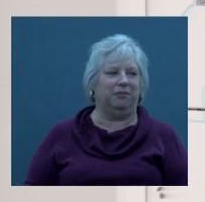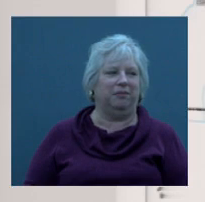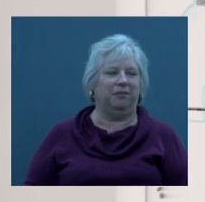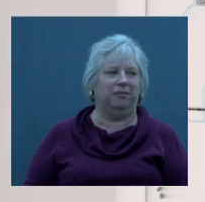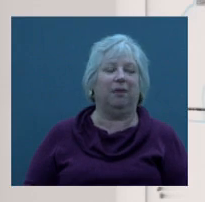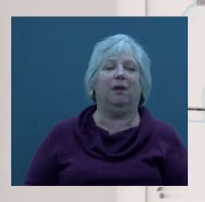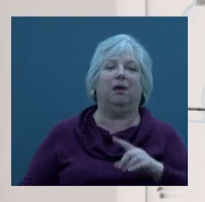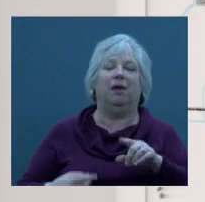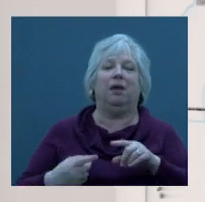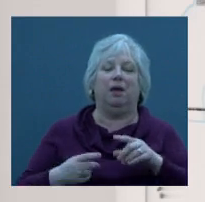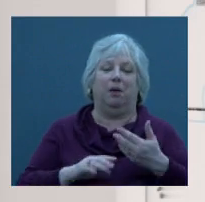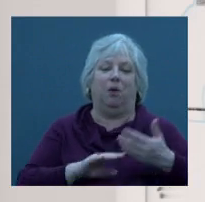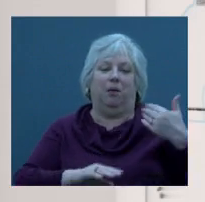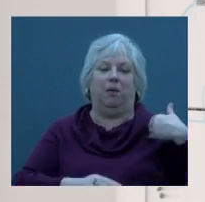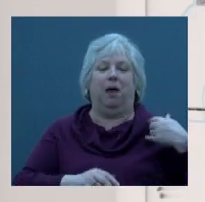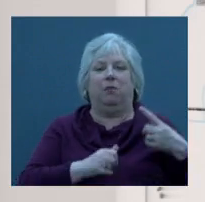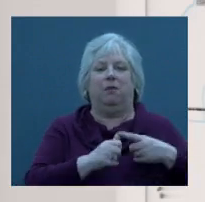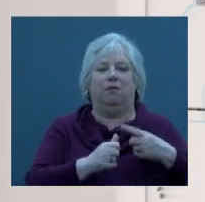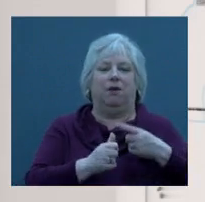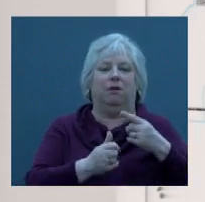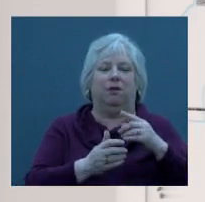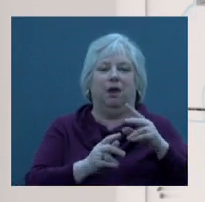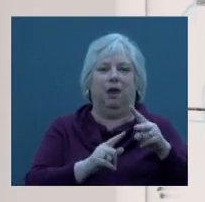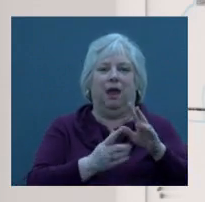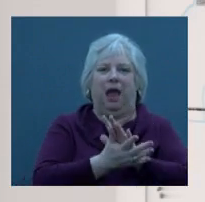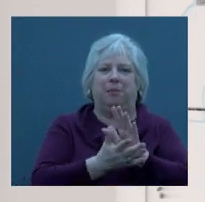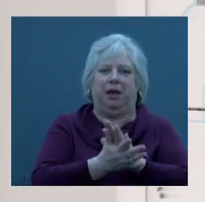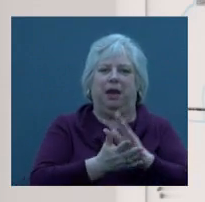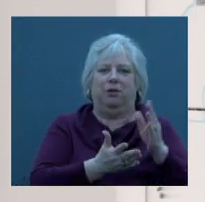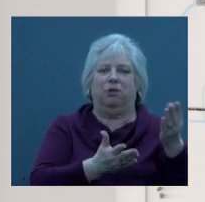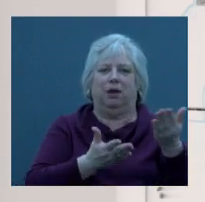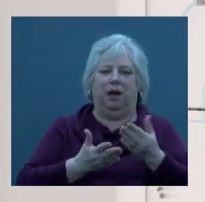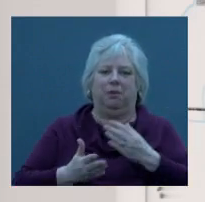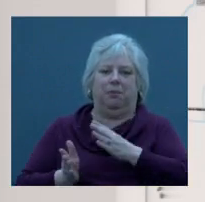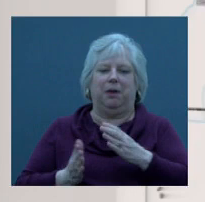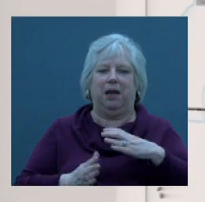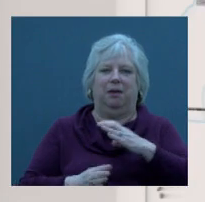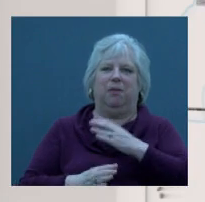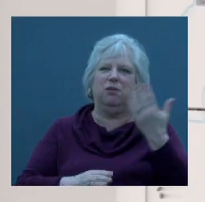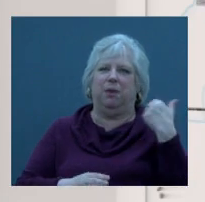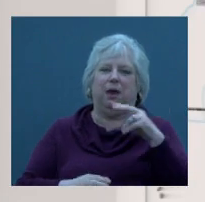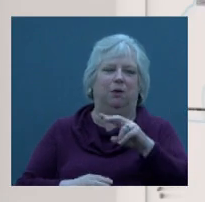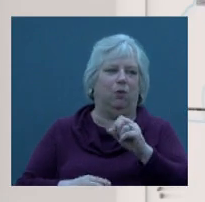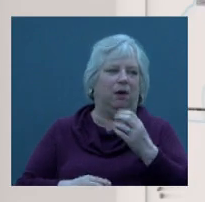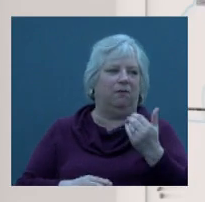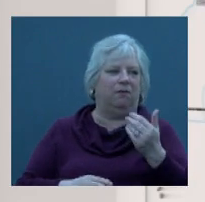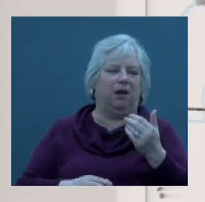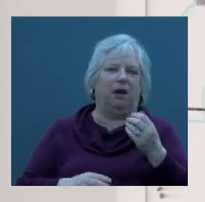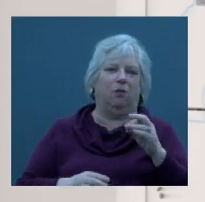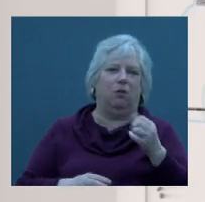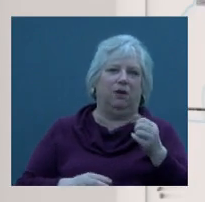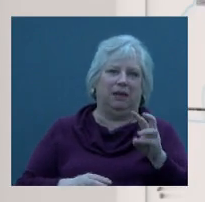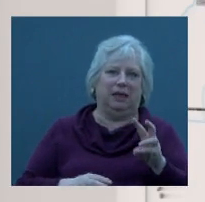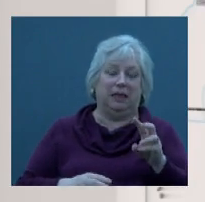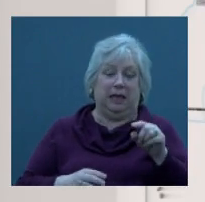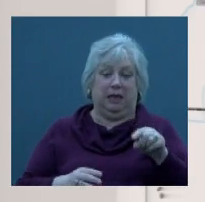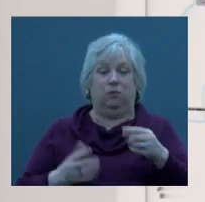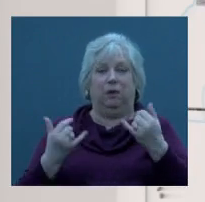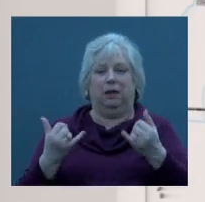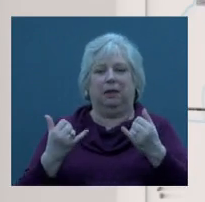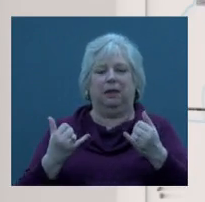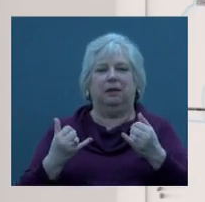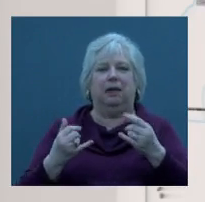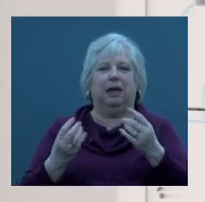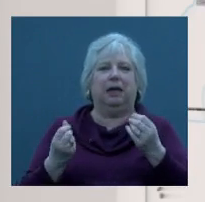When this application first came through the Planning Commission in 2015, 2016, this was the existing land use plan. We